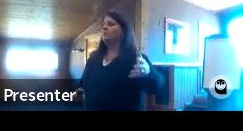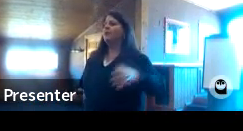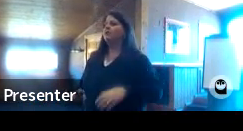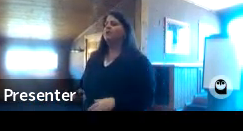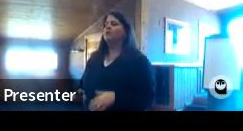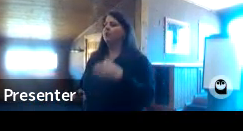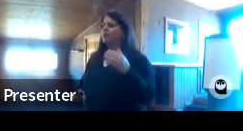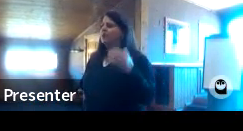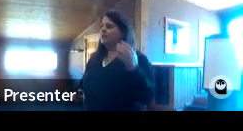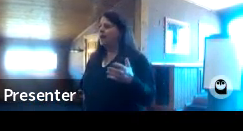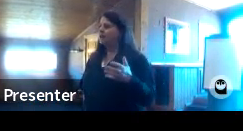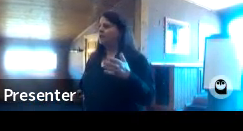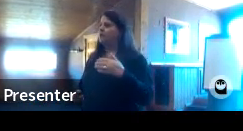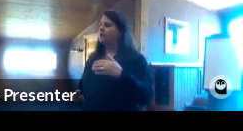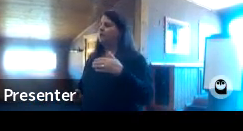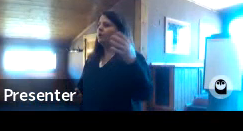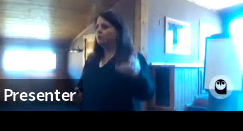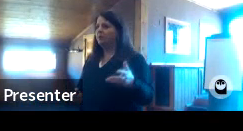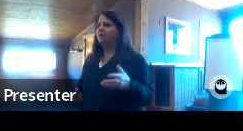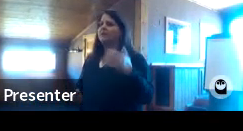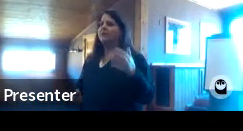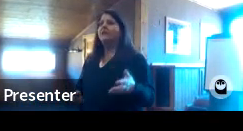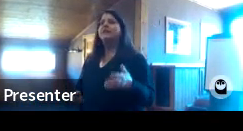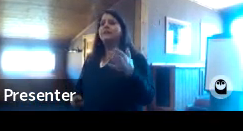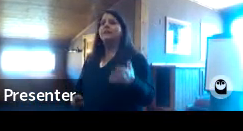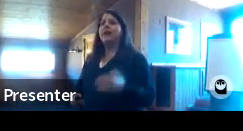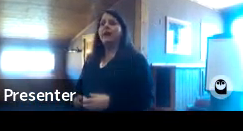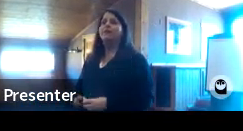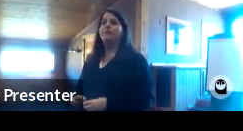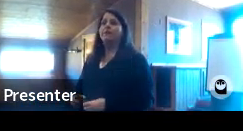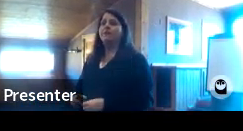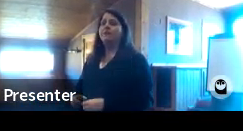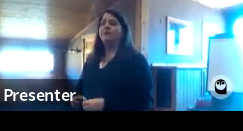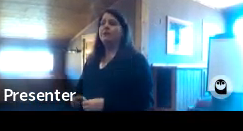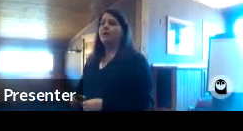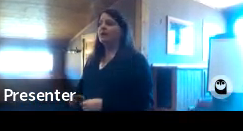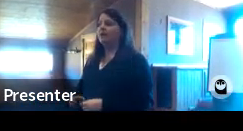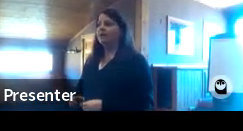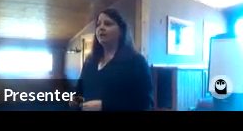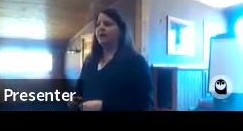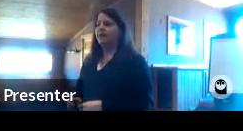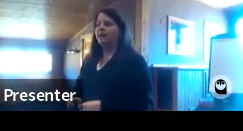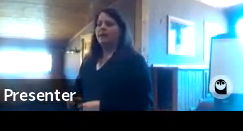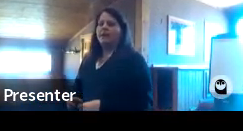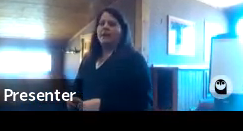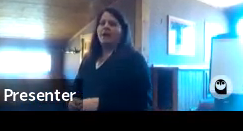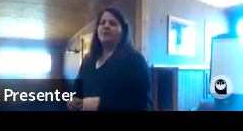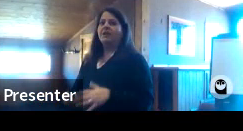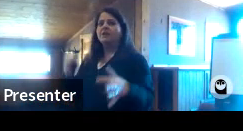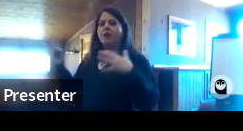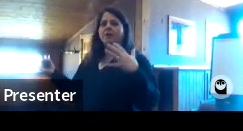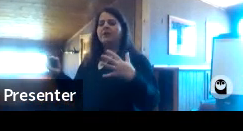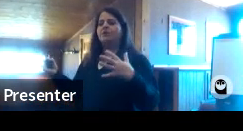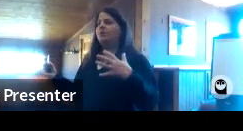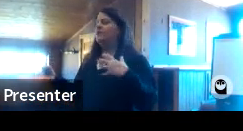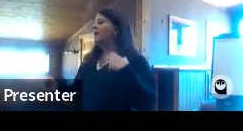being a dispatcher, you just get really attached to the vulnerabilities and the needs that they have and the risks that they take on every single day. So